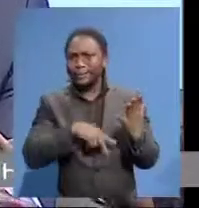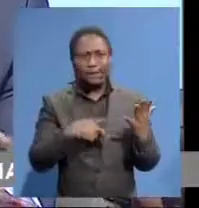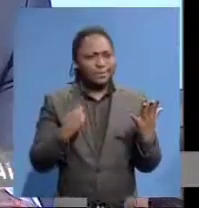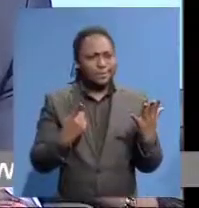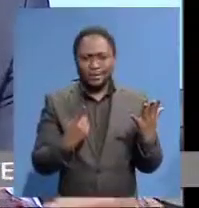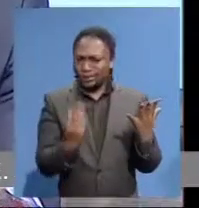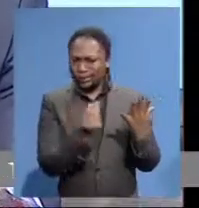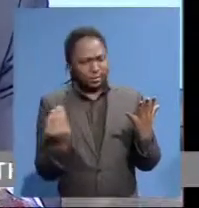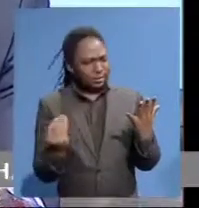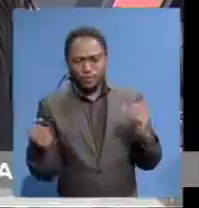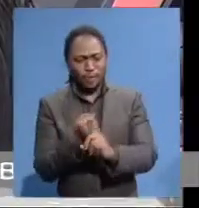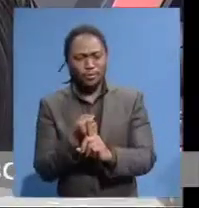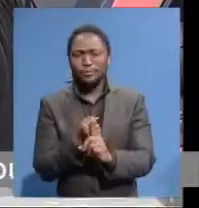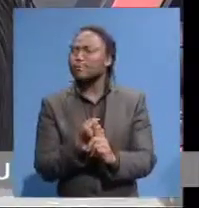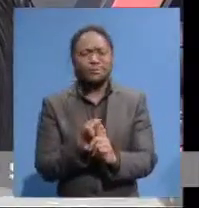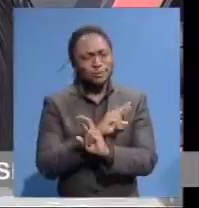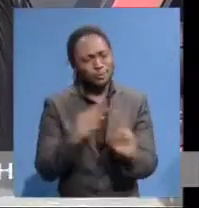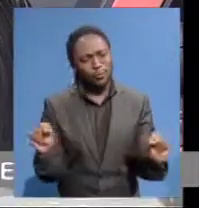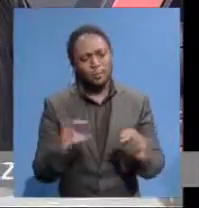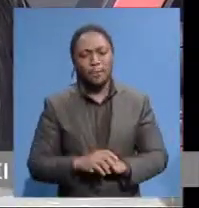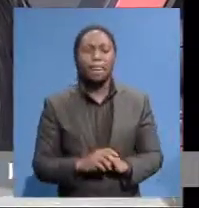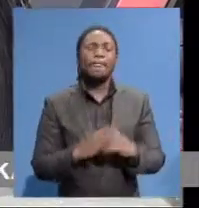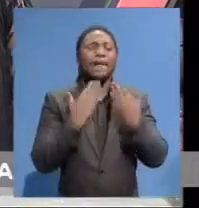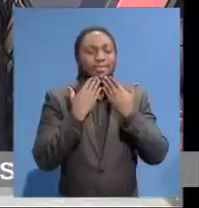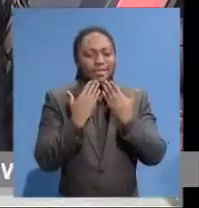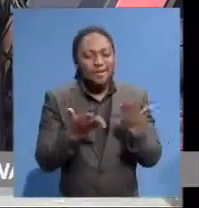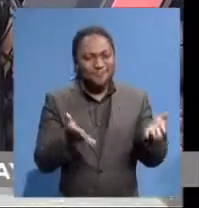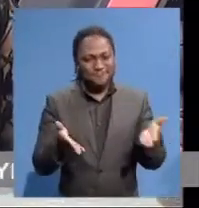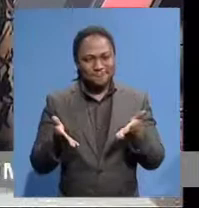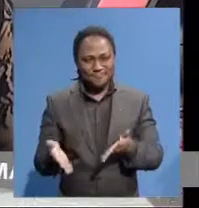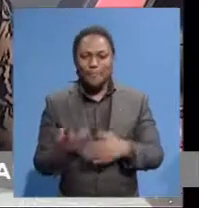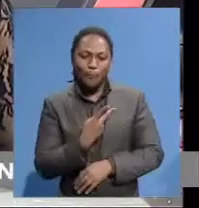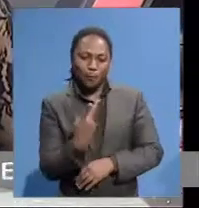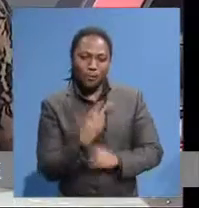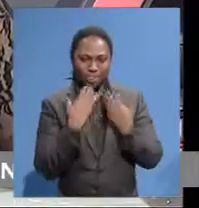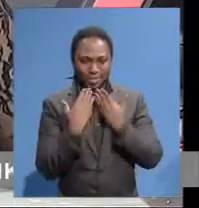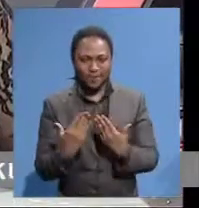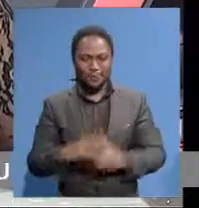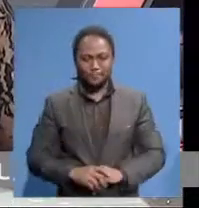kind of things. Thank you very much for joining us, and you can see Nkofu. Thank